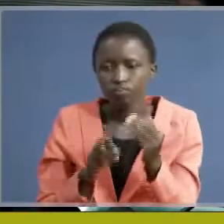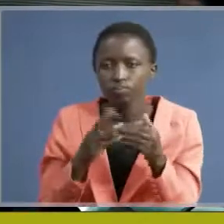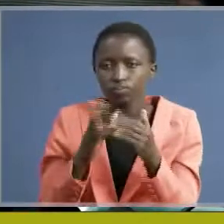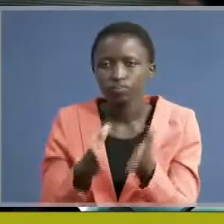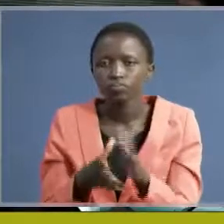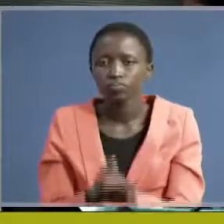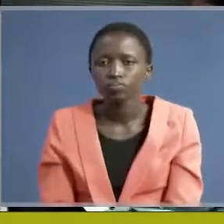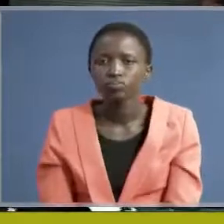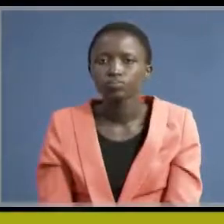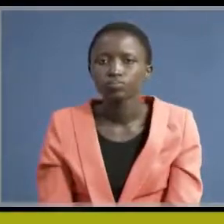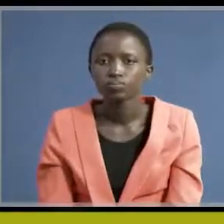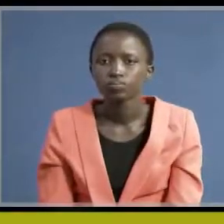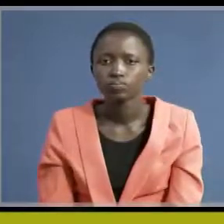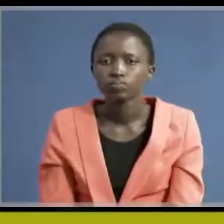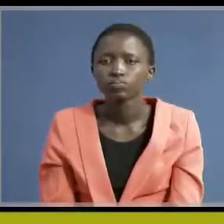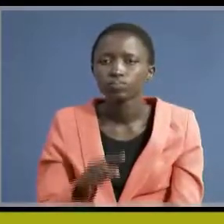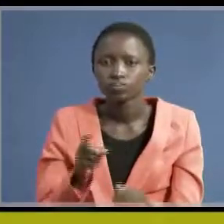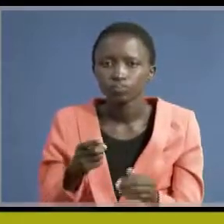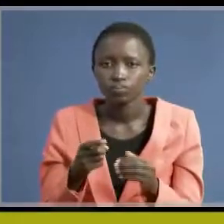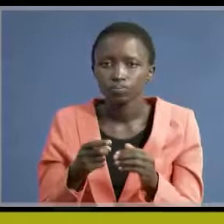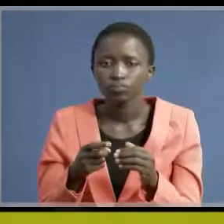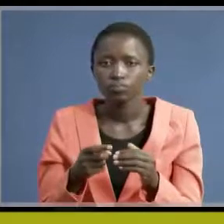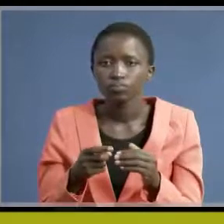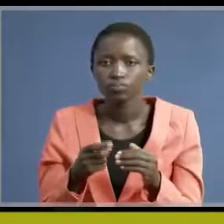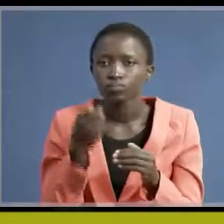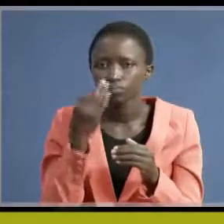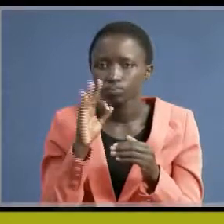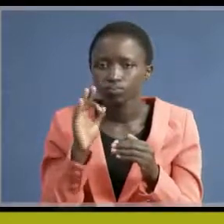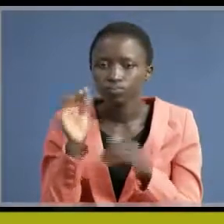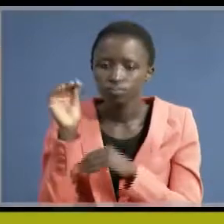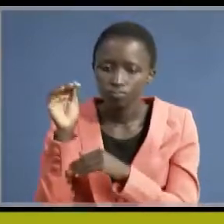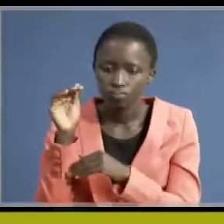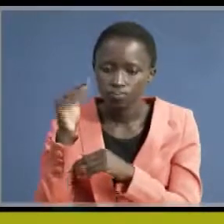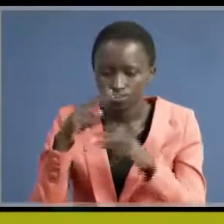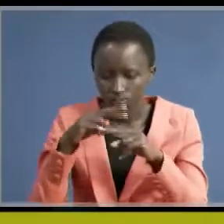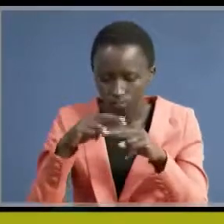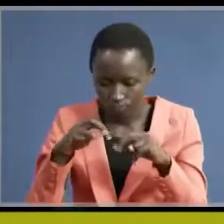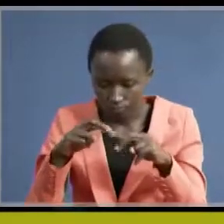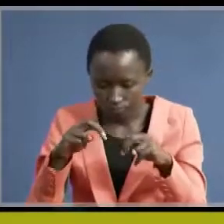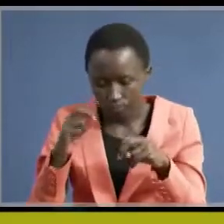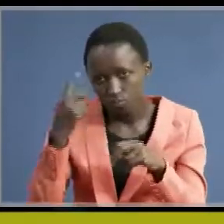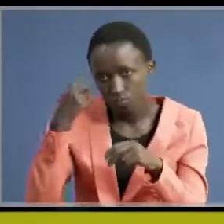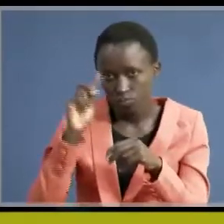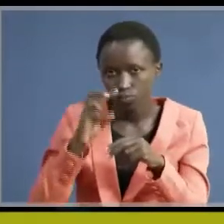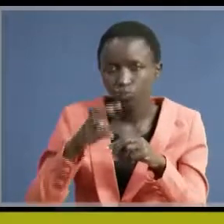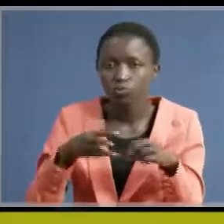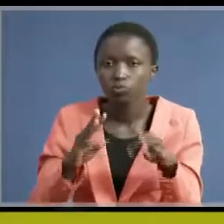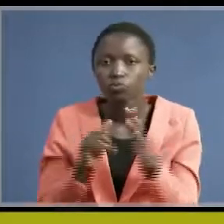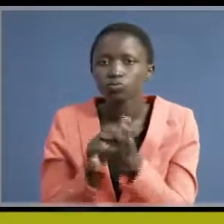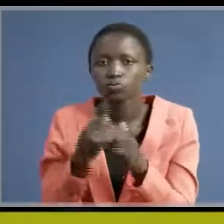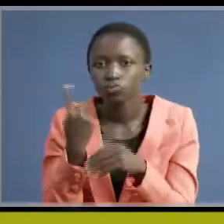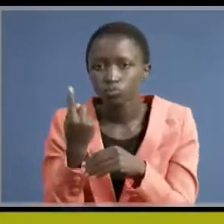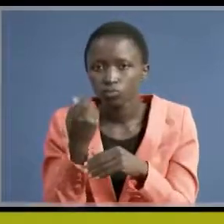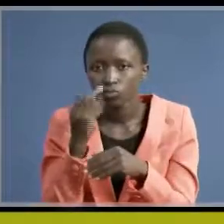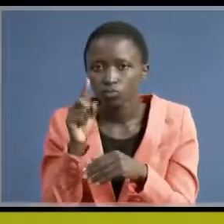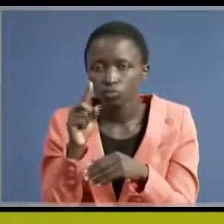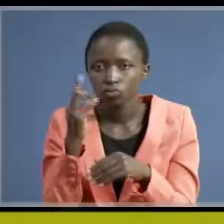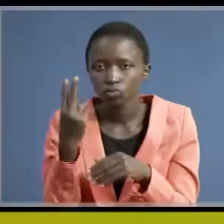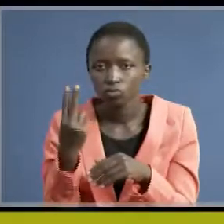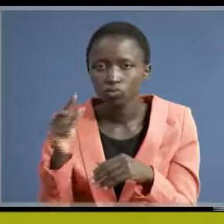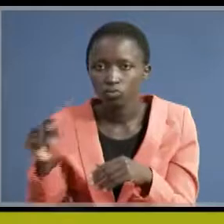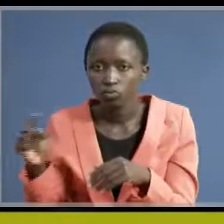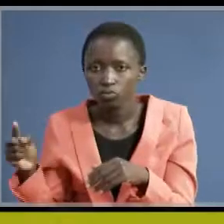bodi hiyo. We are disposing of, we are seeking, we are looking for ways of disposing of 1.2